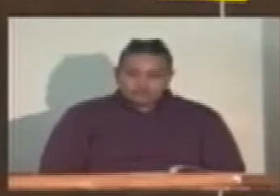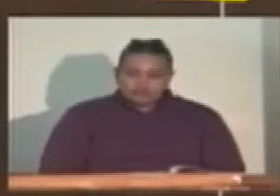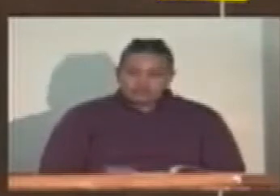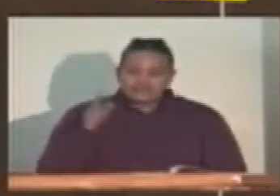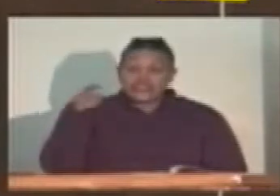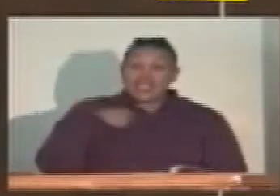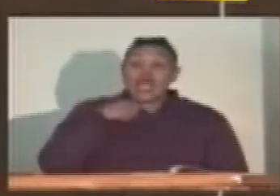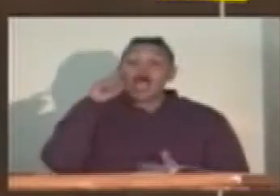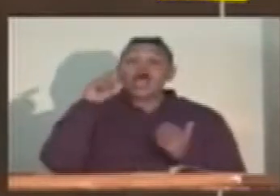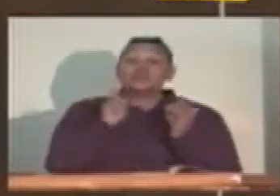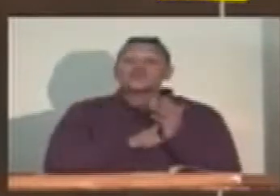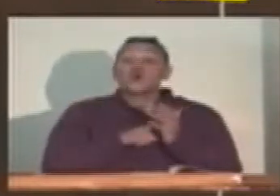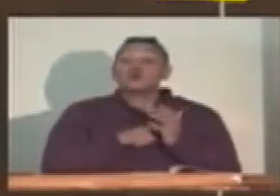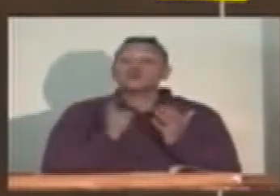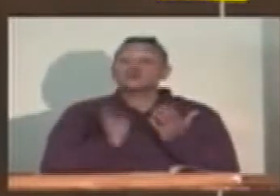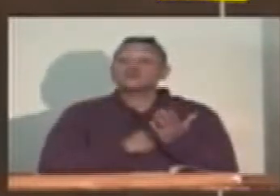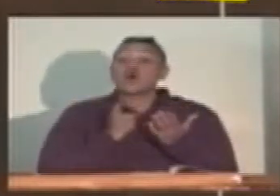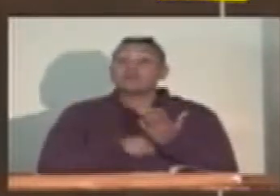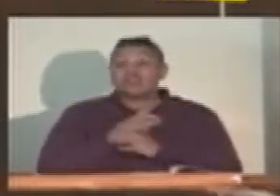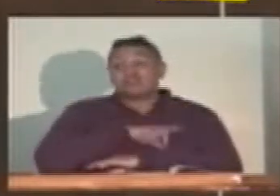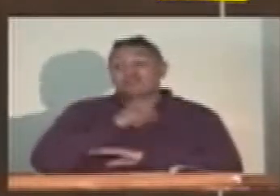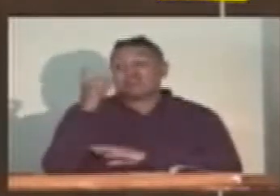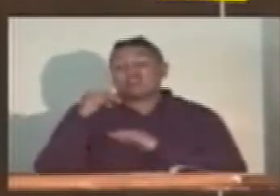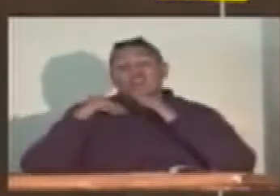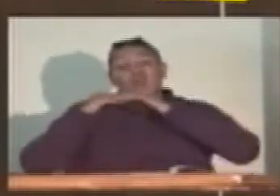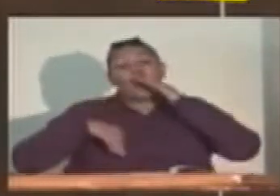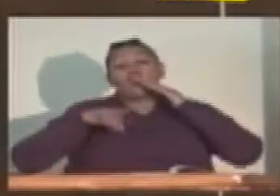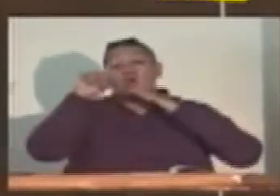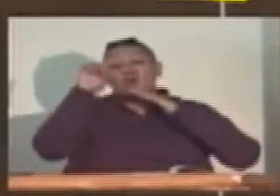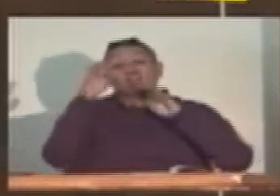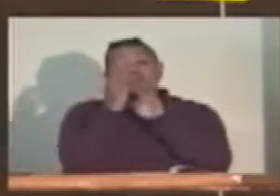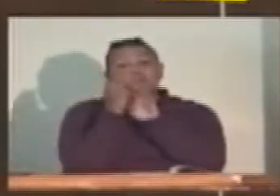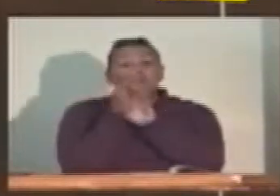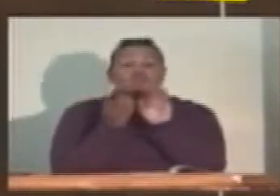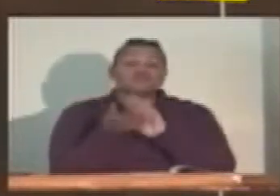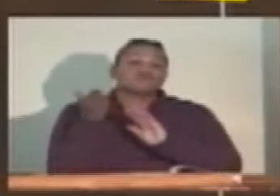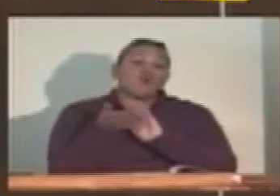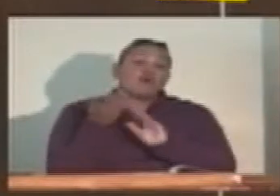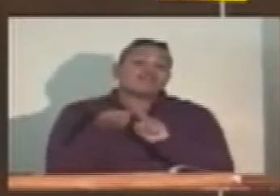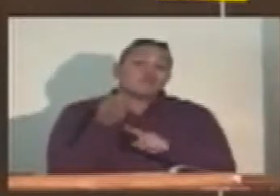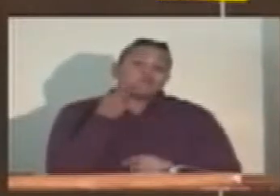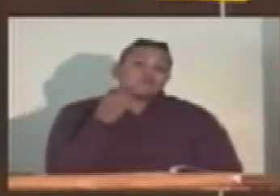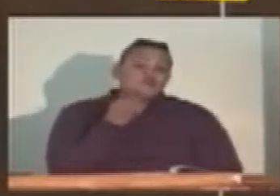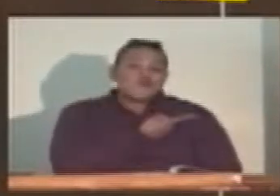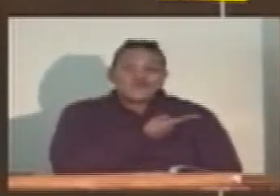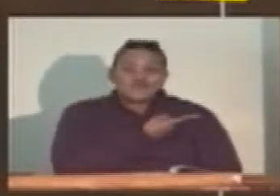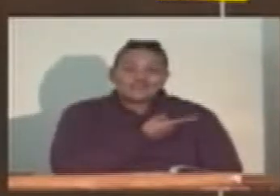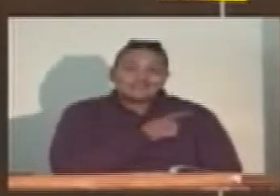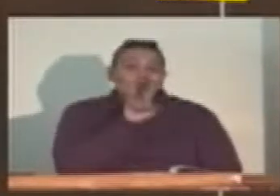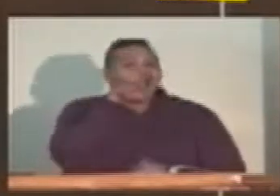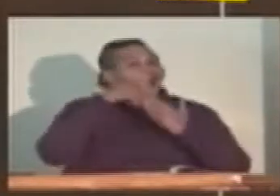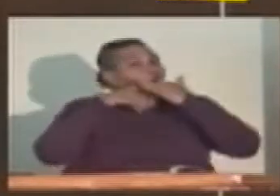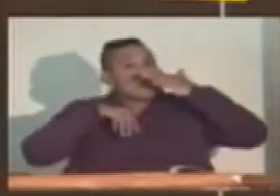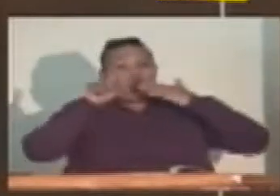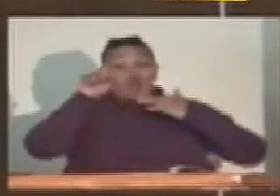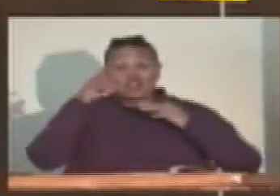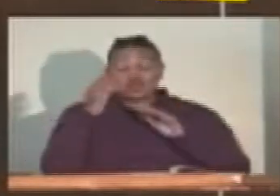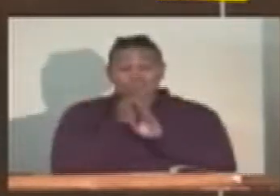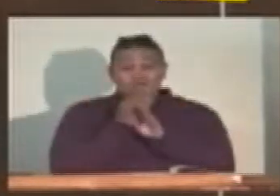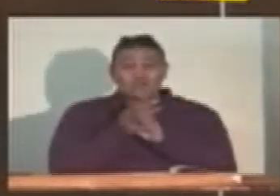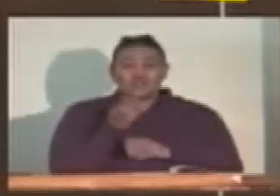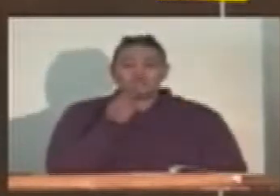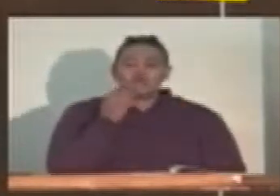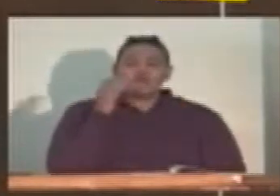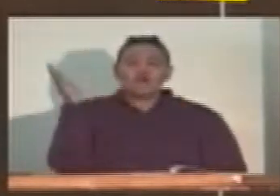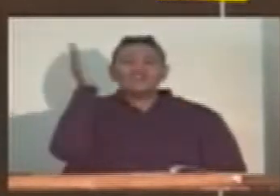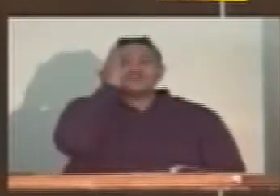there are under 100 buses running out of the Portmore municipality. The Portmore residents